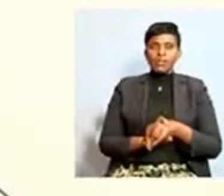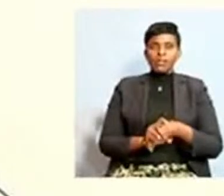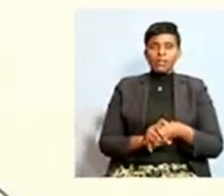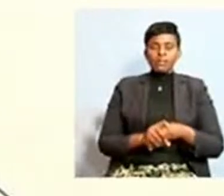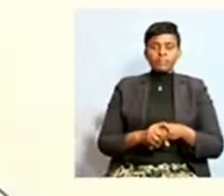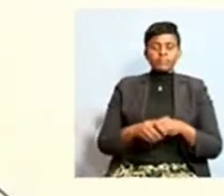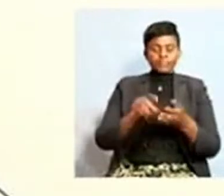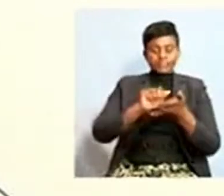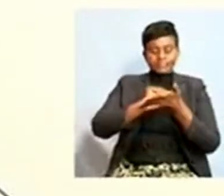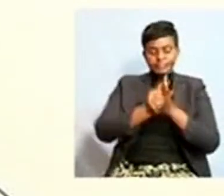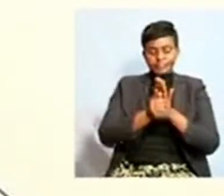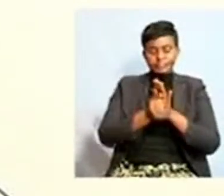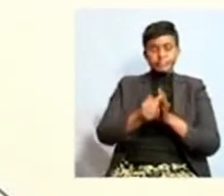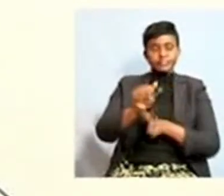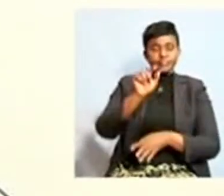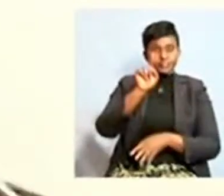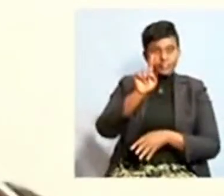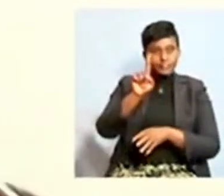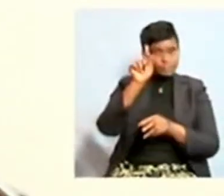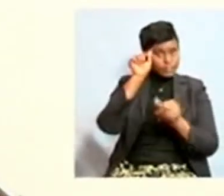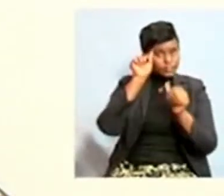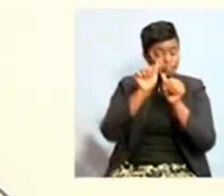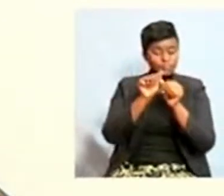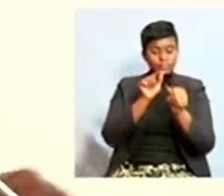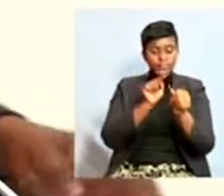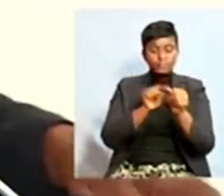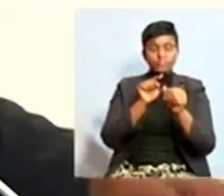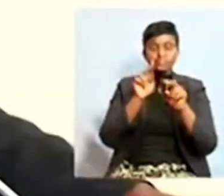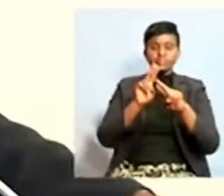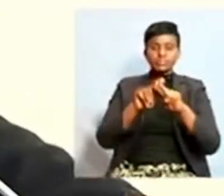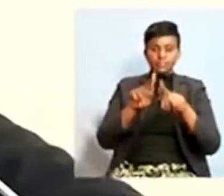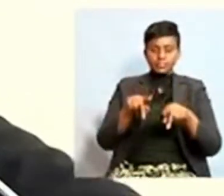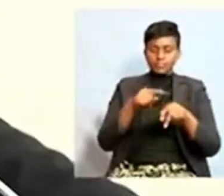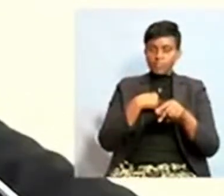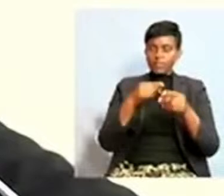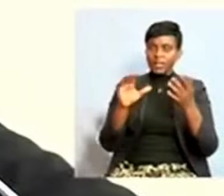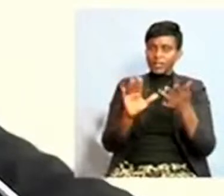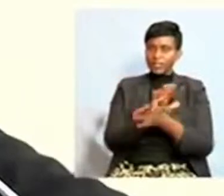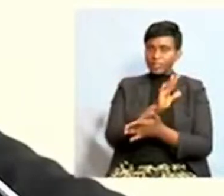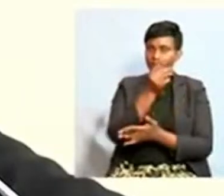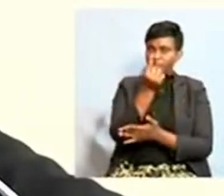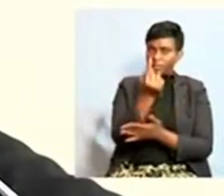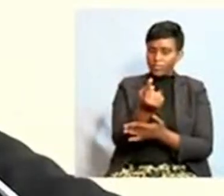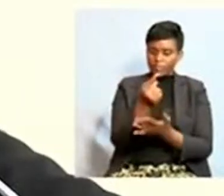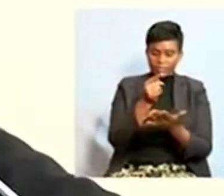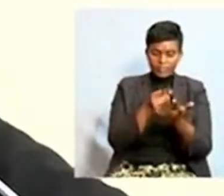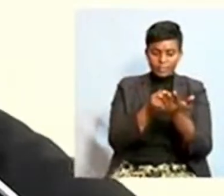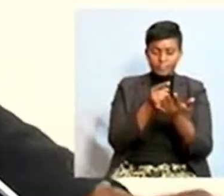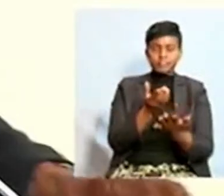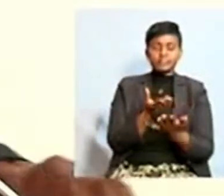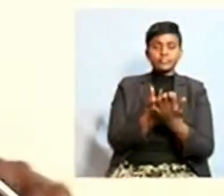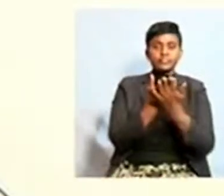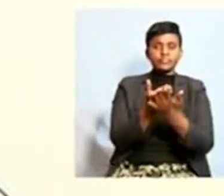In Article 1 of the Agreement, Chair, I'm now on page 1 of our